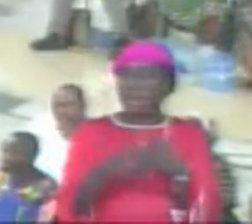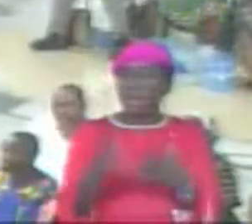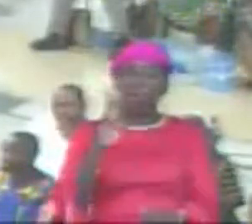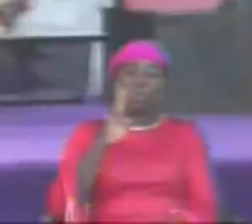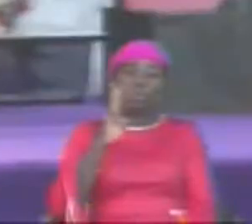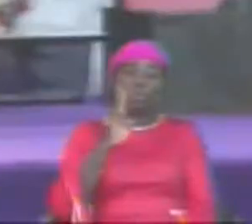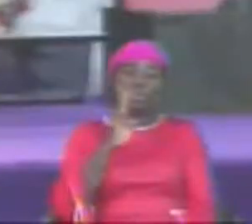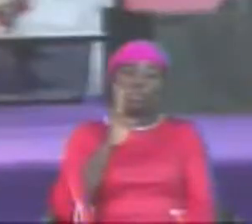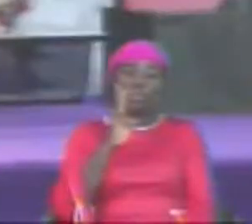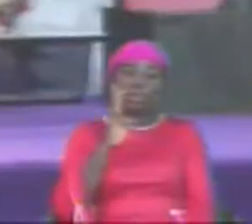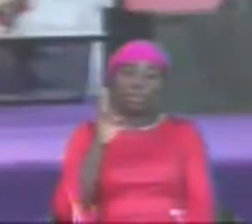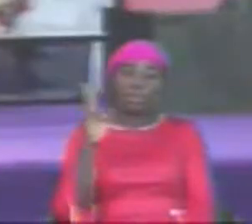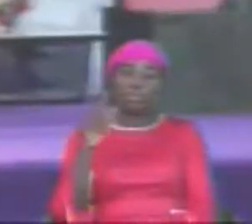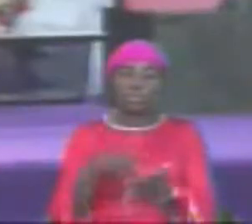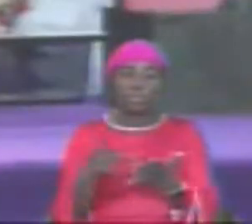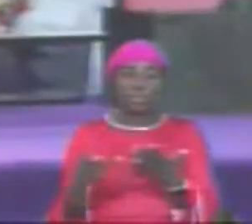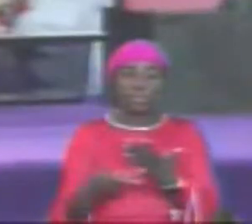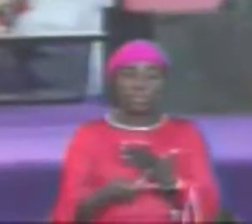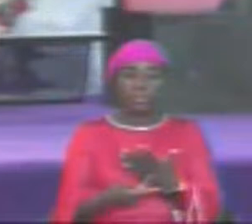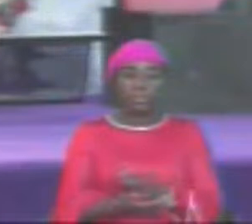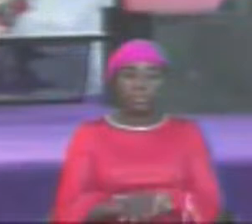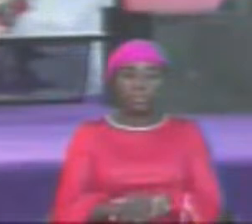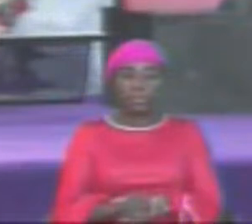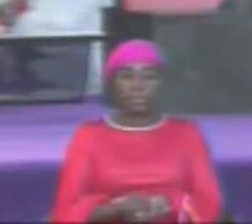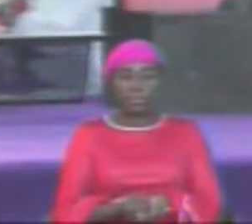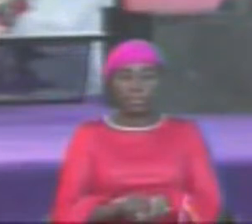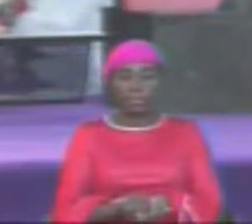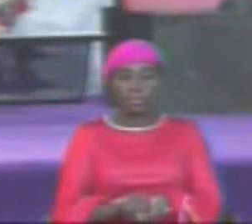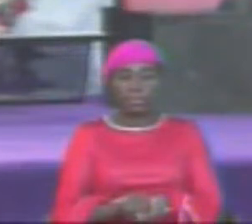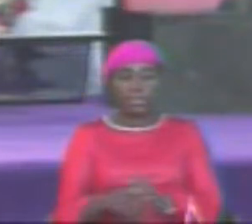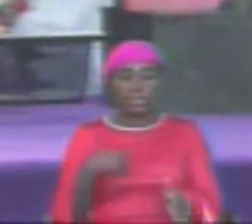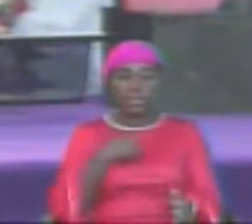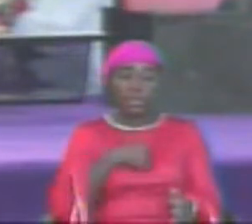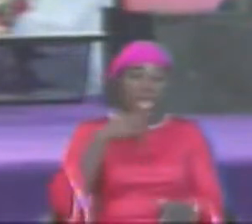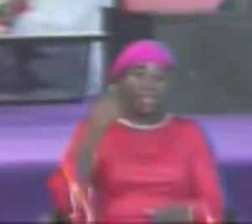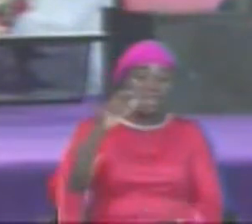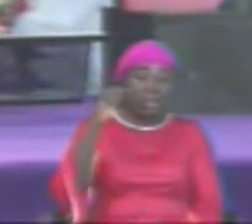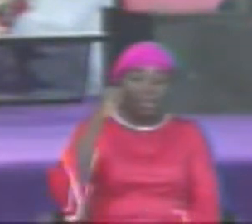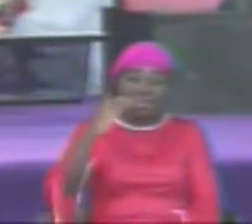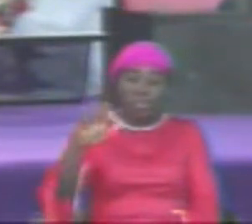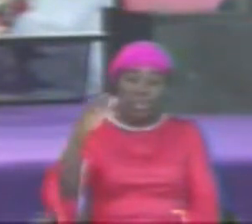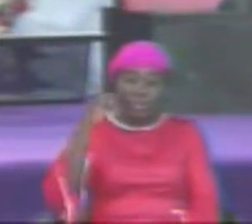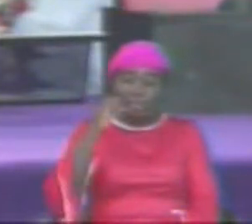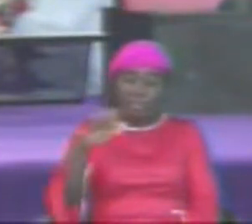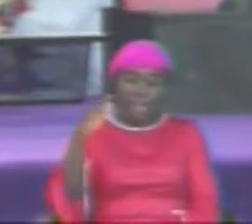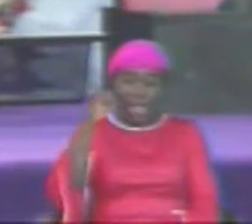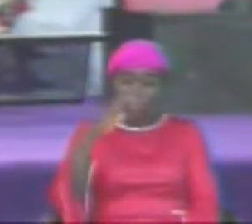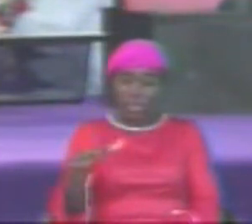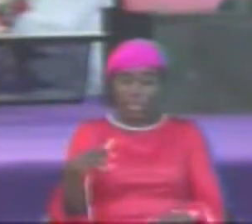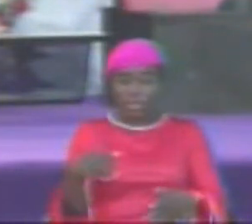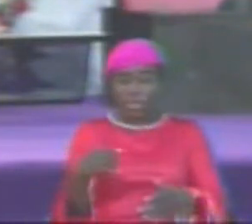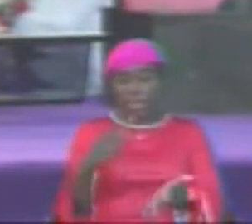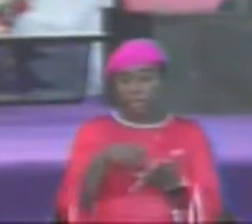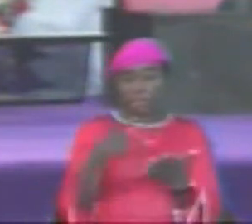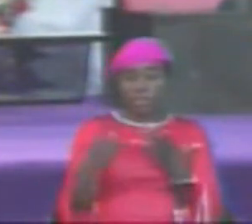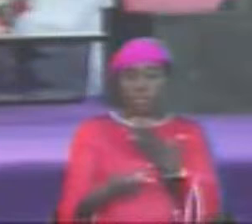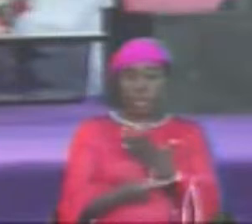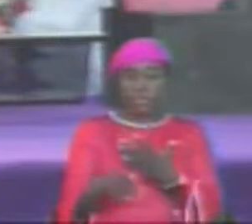The Women Foundation Health Seminar, they will hold this very Saturday, next Saturday, 23rd March